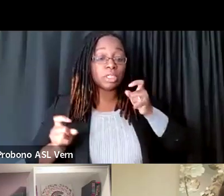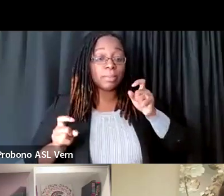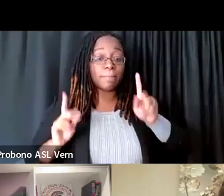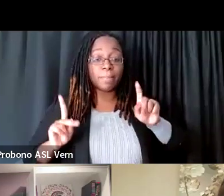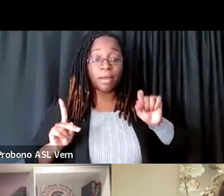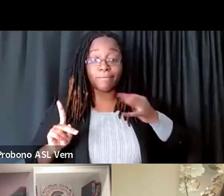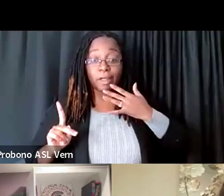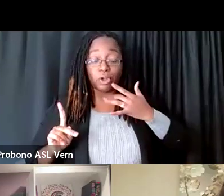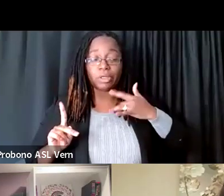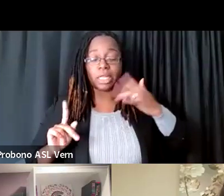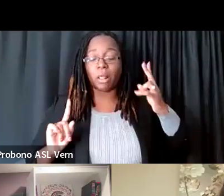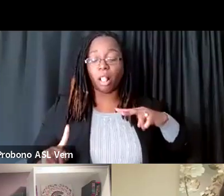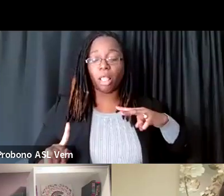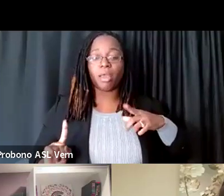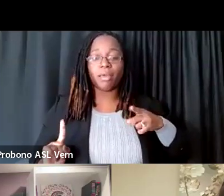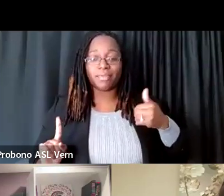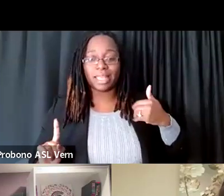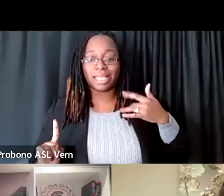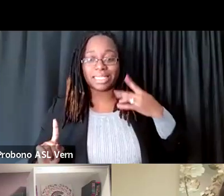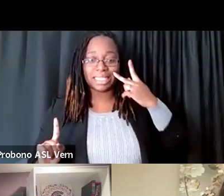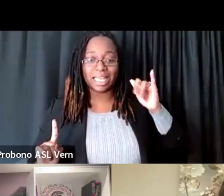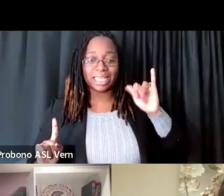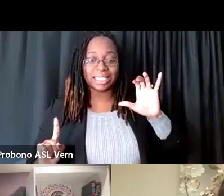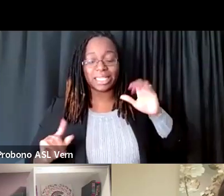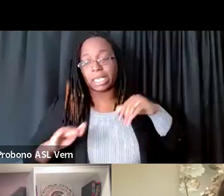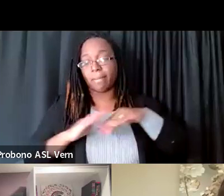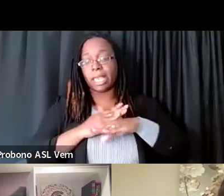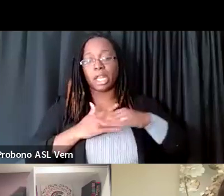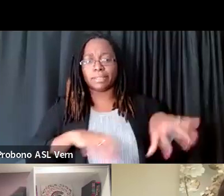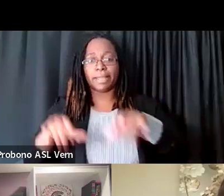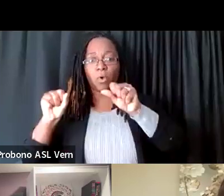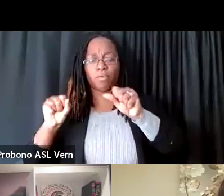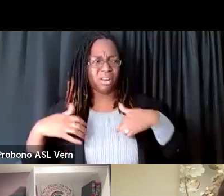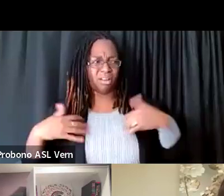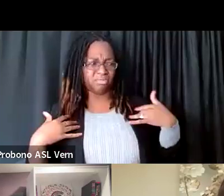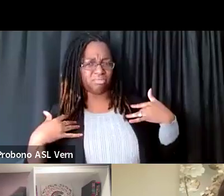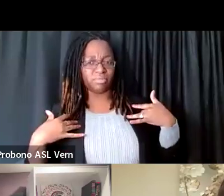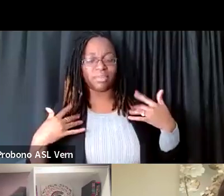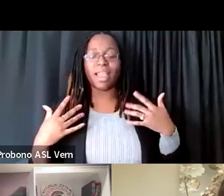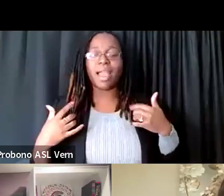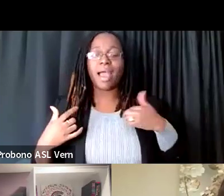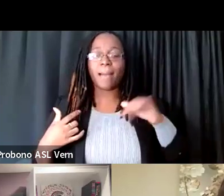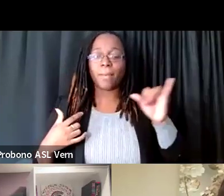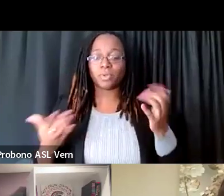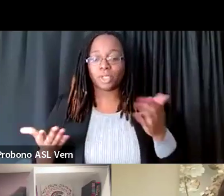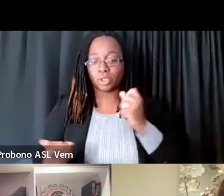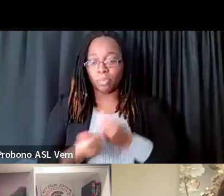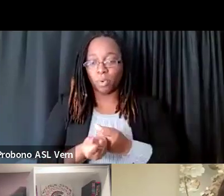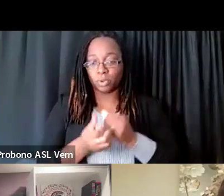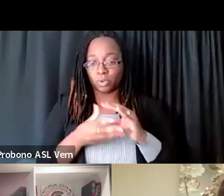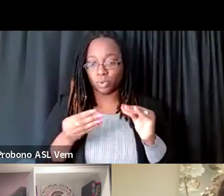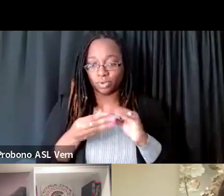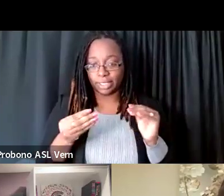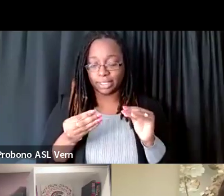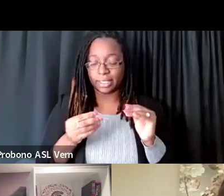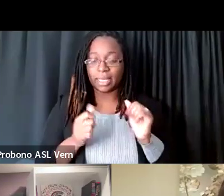And then there have been instances of ICs walking into a space and kind of taking over. And like, I'm also there to support the story and the